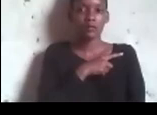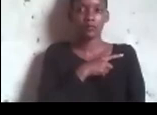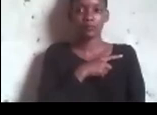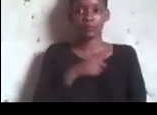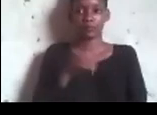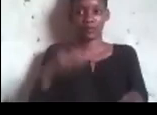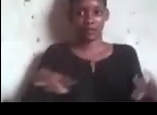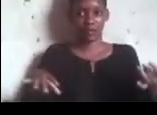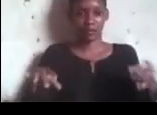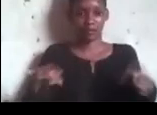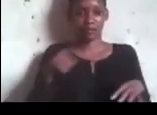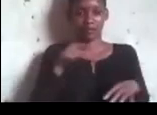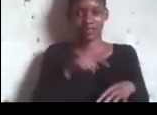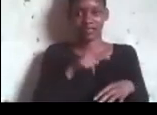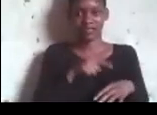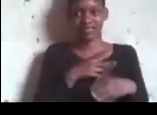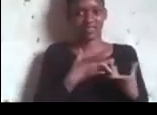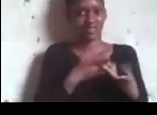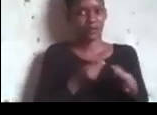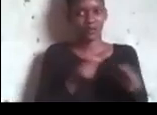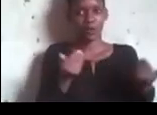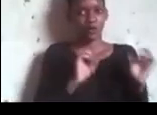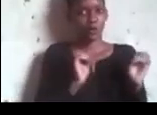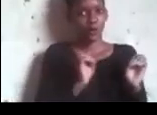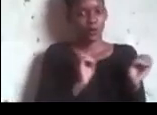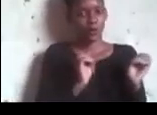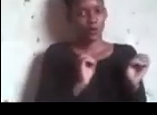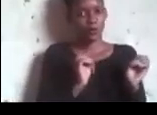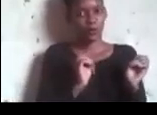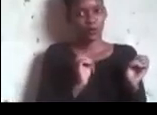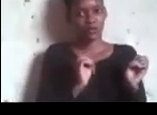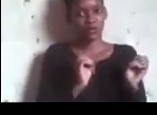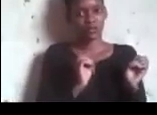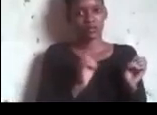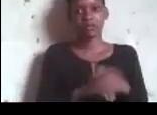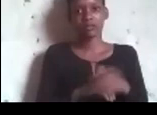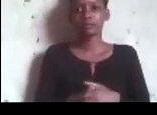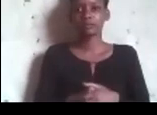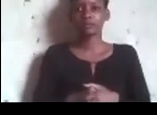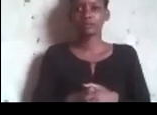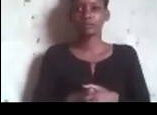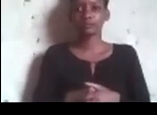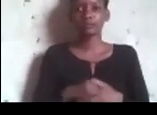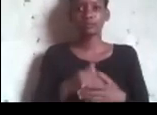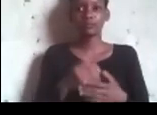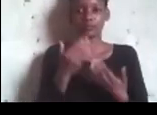through mediation. So these are some of the